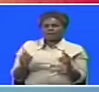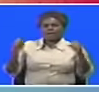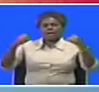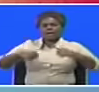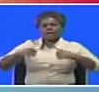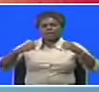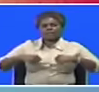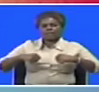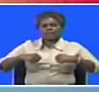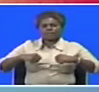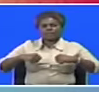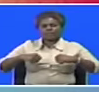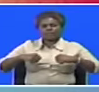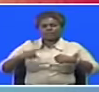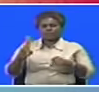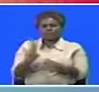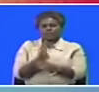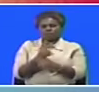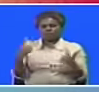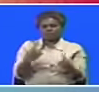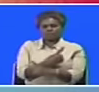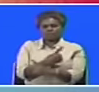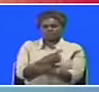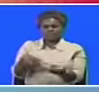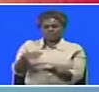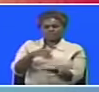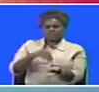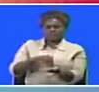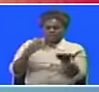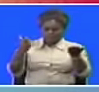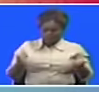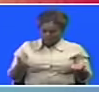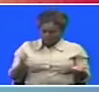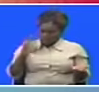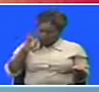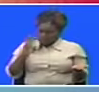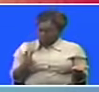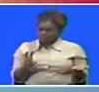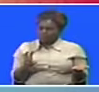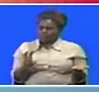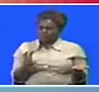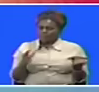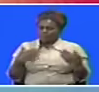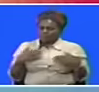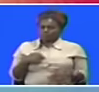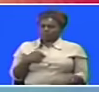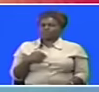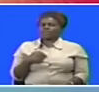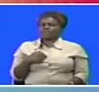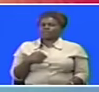and actually it was applied differently at different polling stations. And right now, what we are witnessing are people still